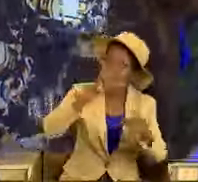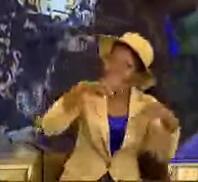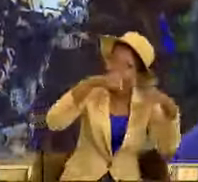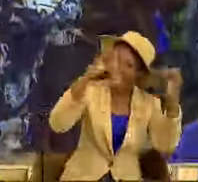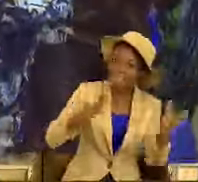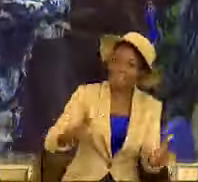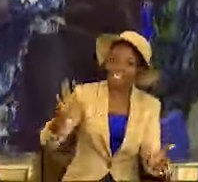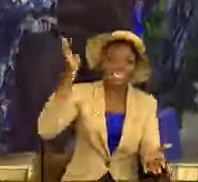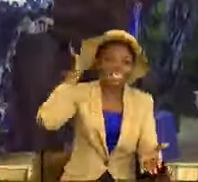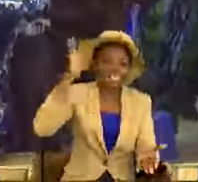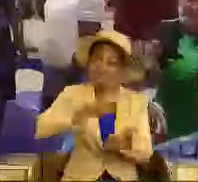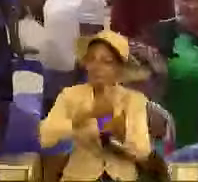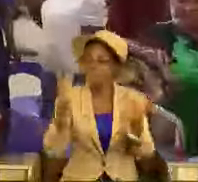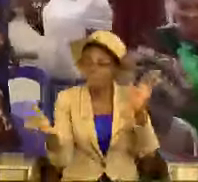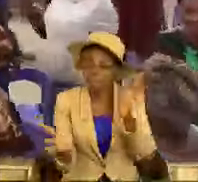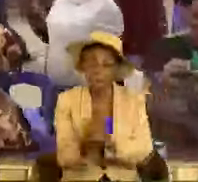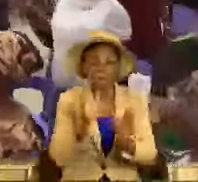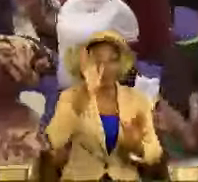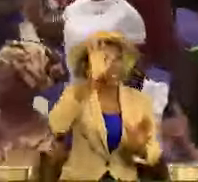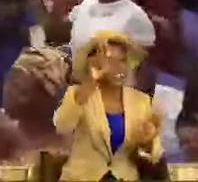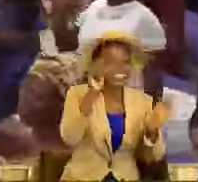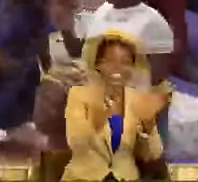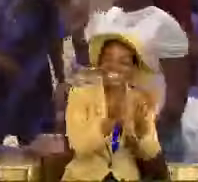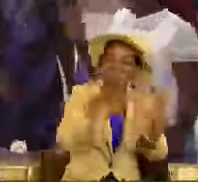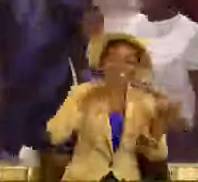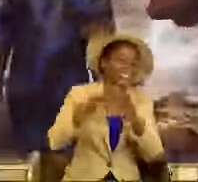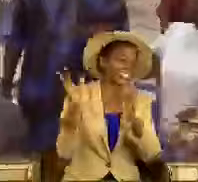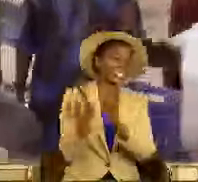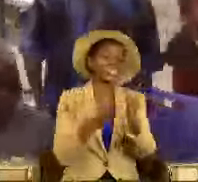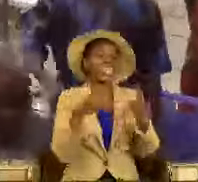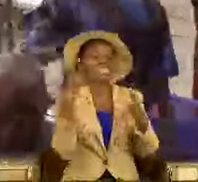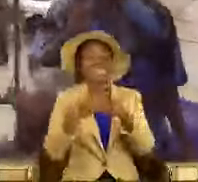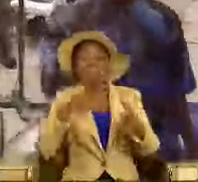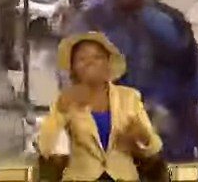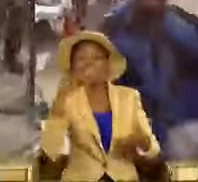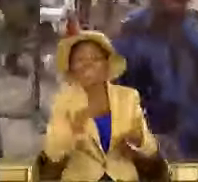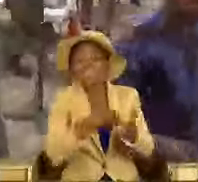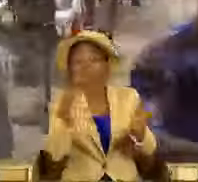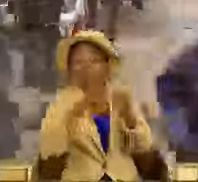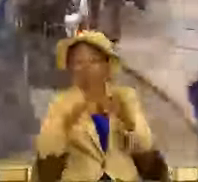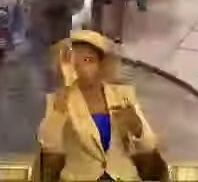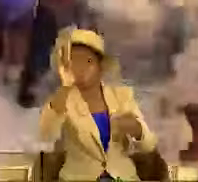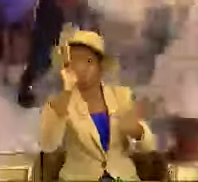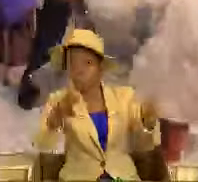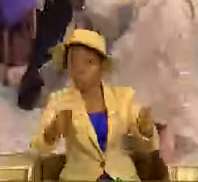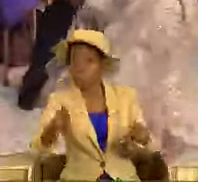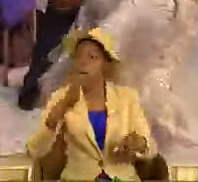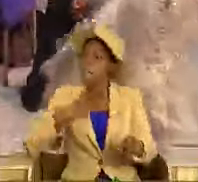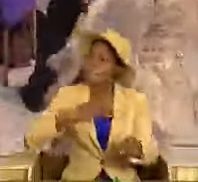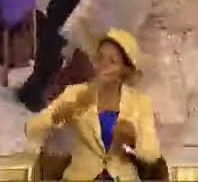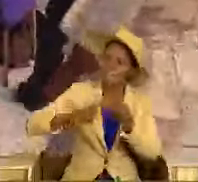become your testimonies in the name of Jesus say it to seven people